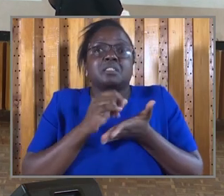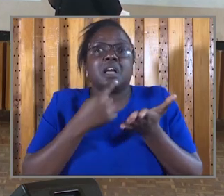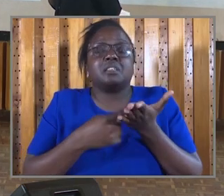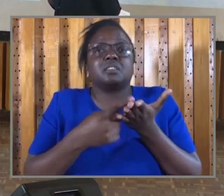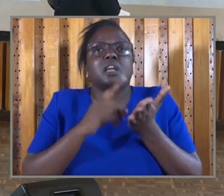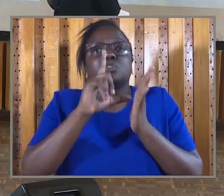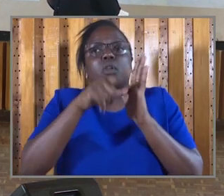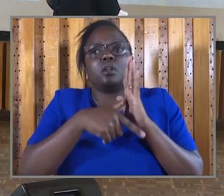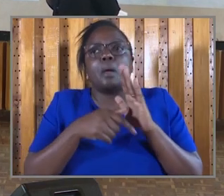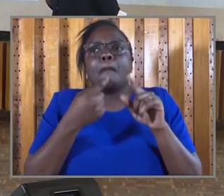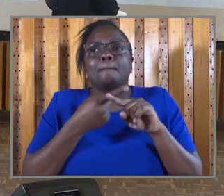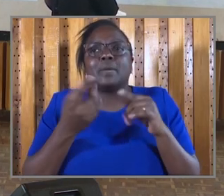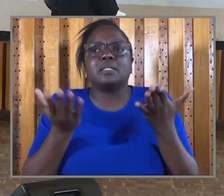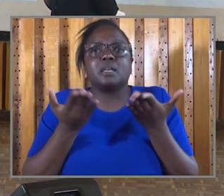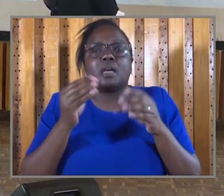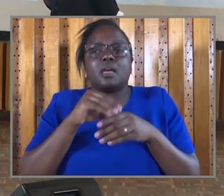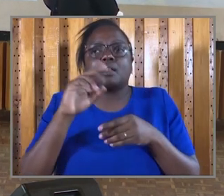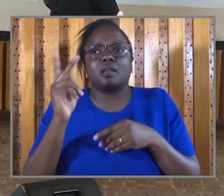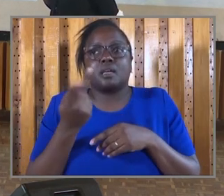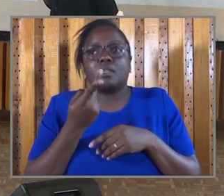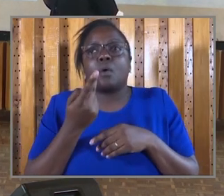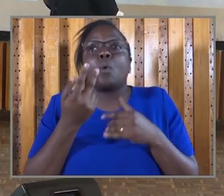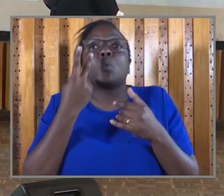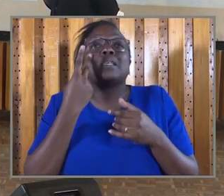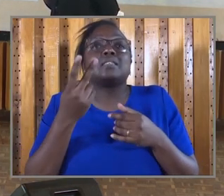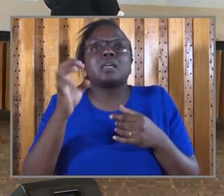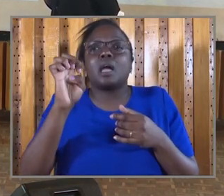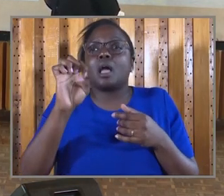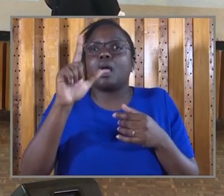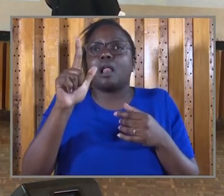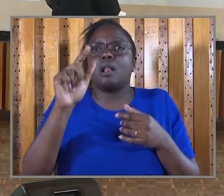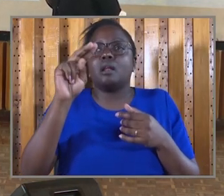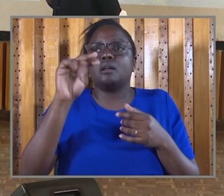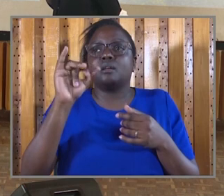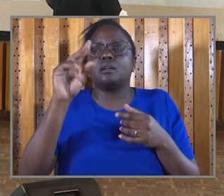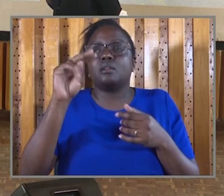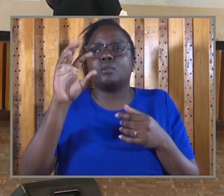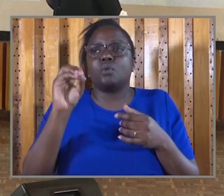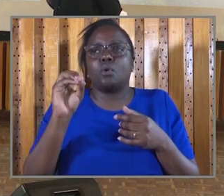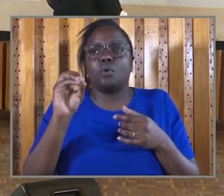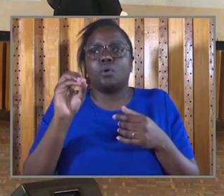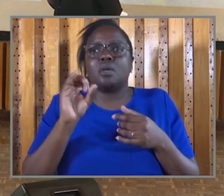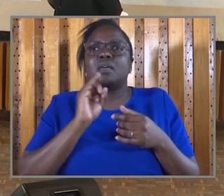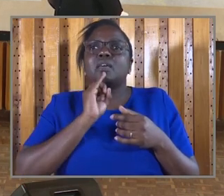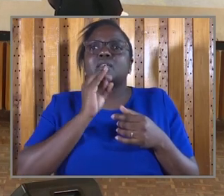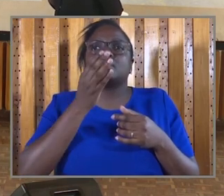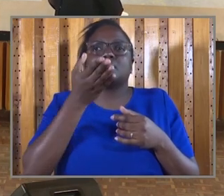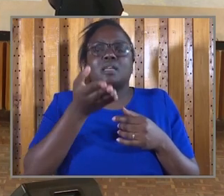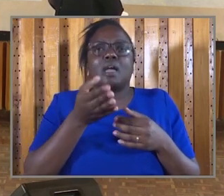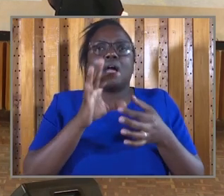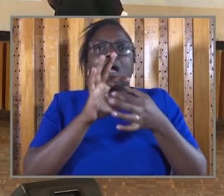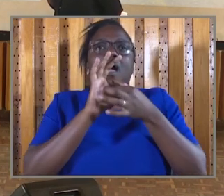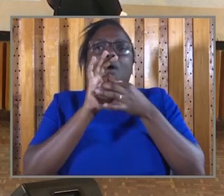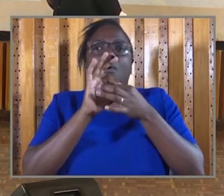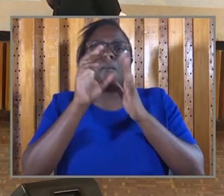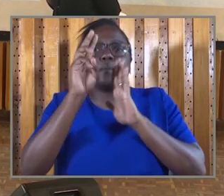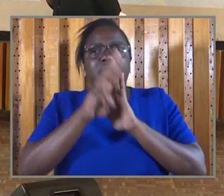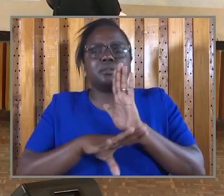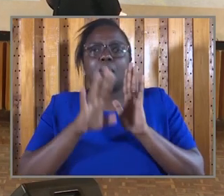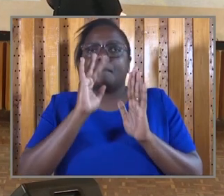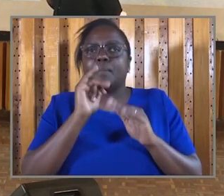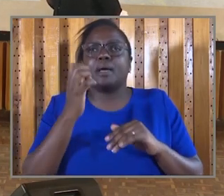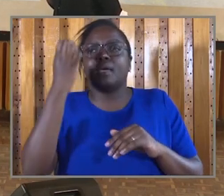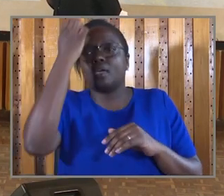But down here in Kenya, you know, we are seeing El Nino now. Is there a commitment by the EU to support us so that we don't